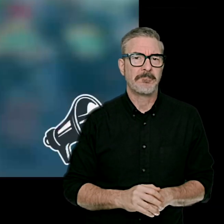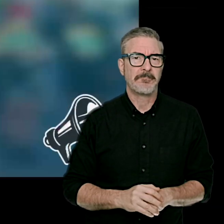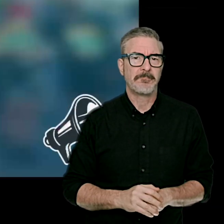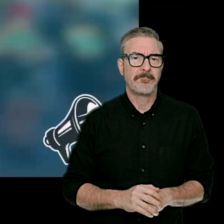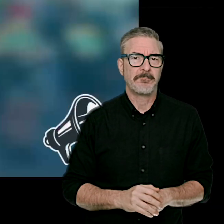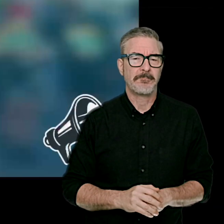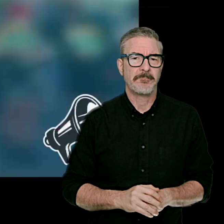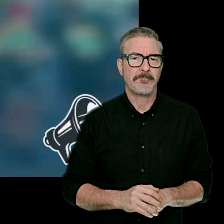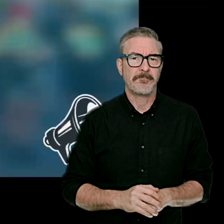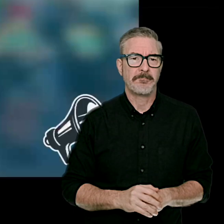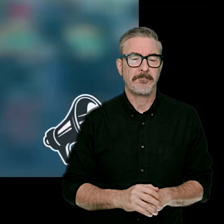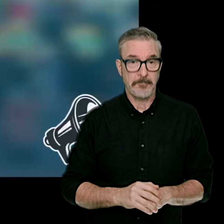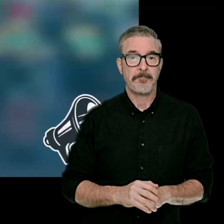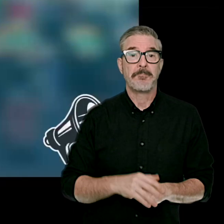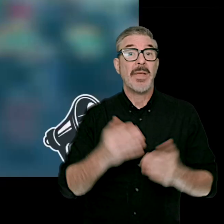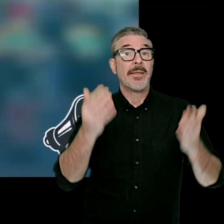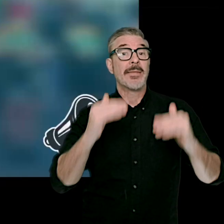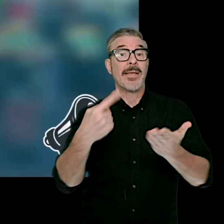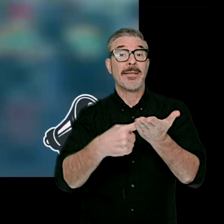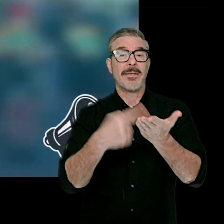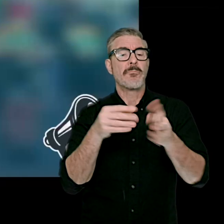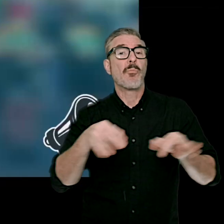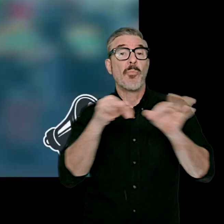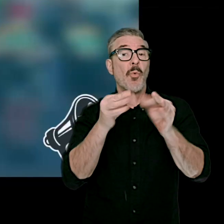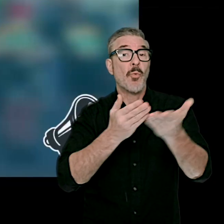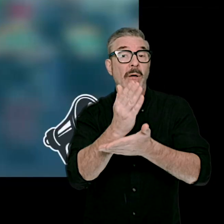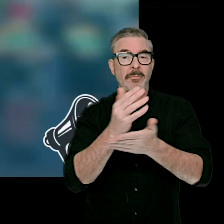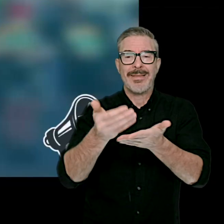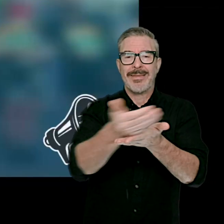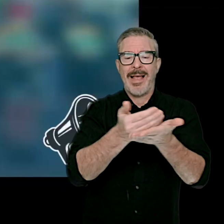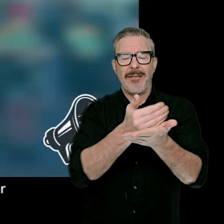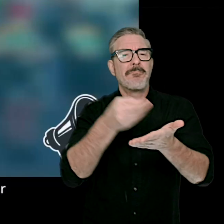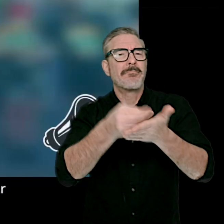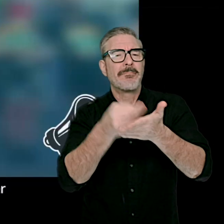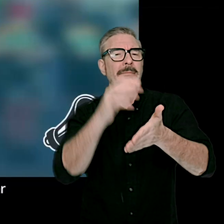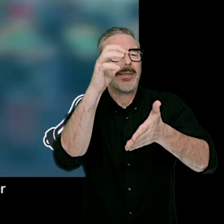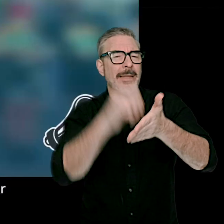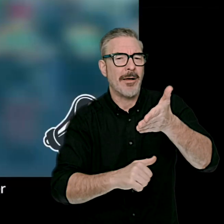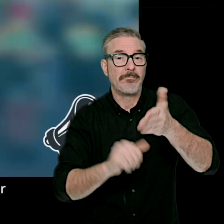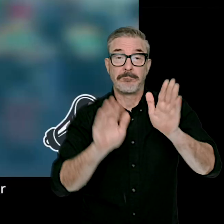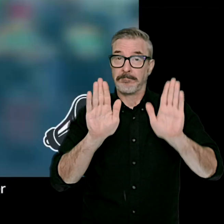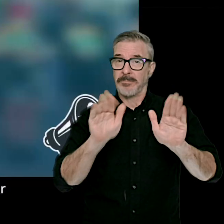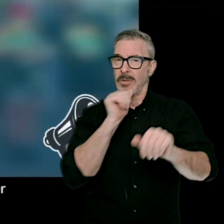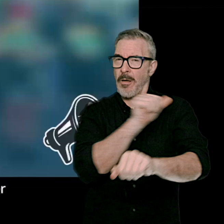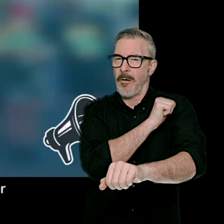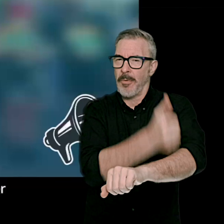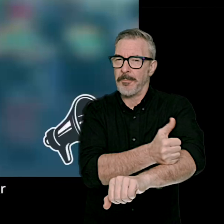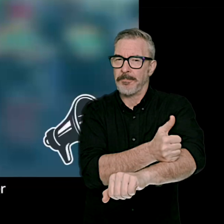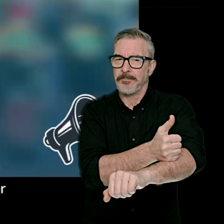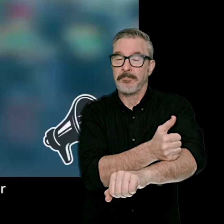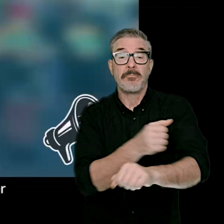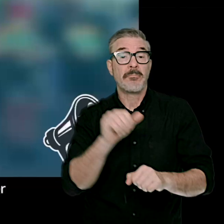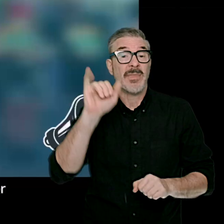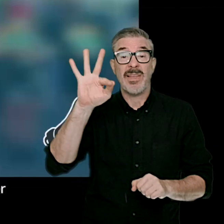The second important right for you to know is unauthorized deductions. And what this means is an employer must